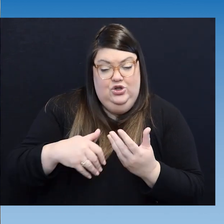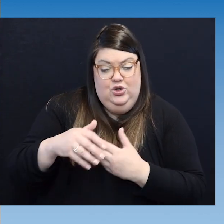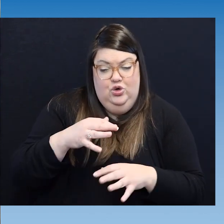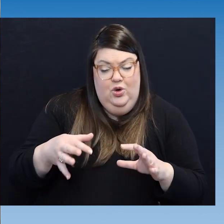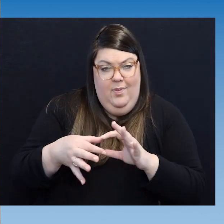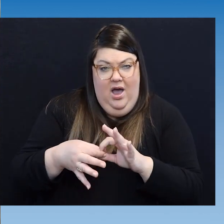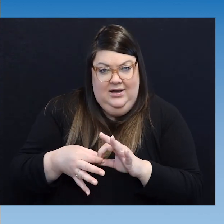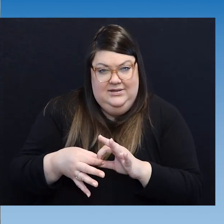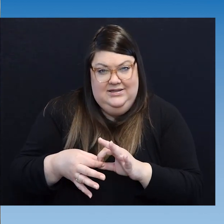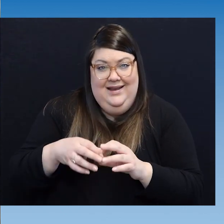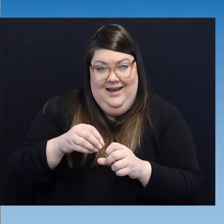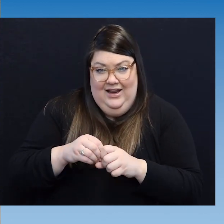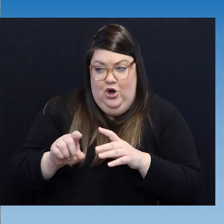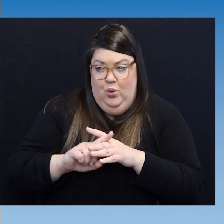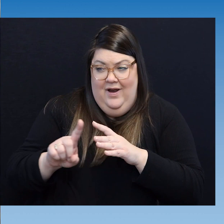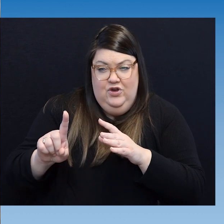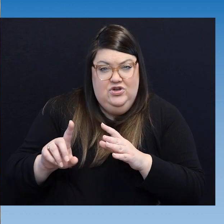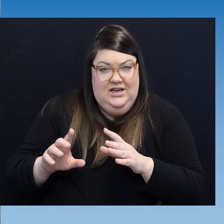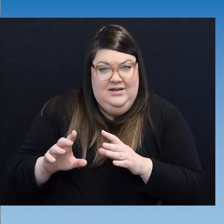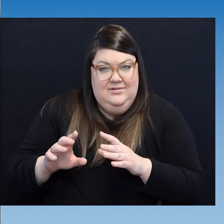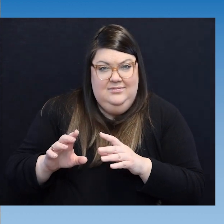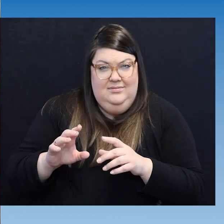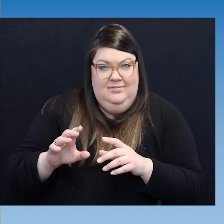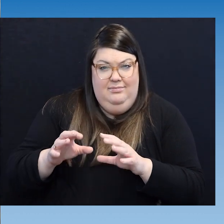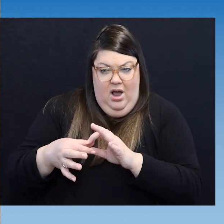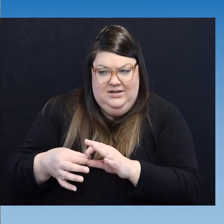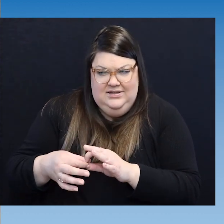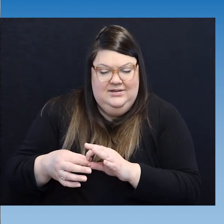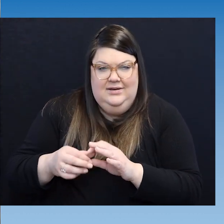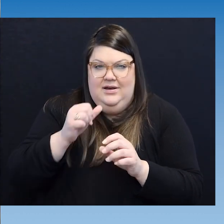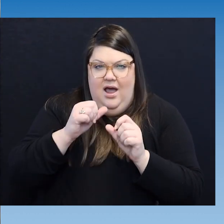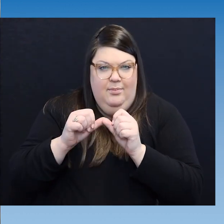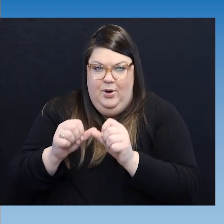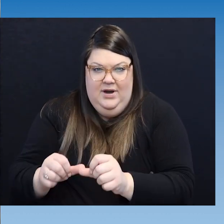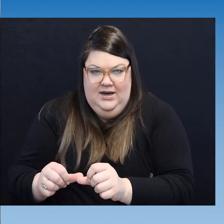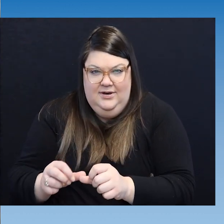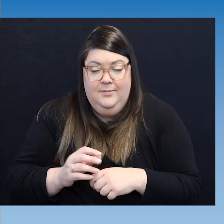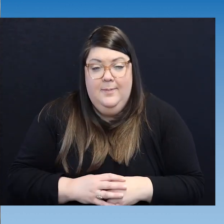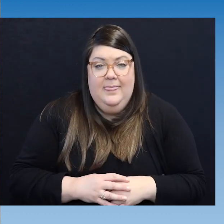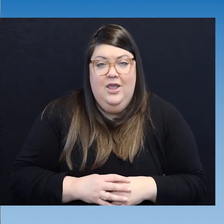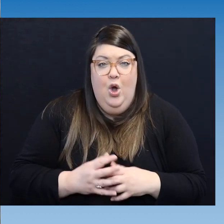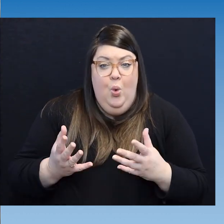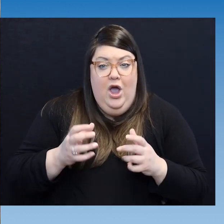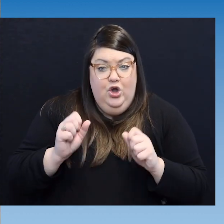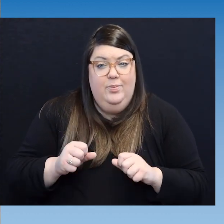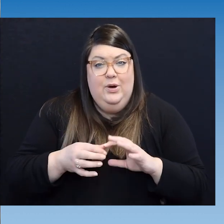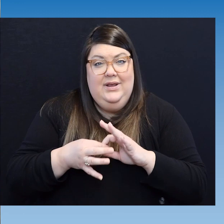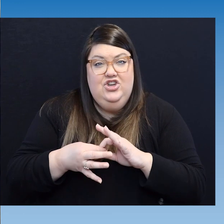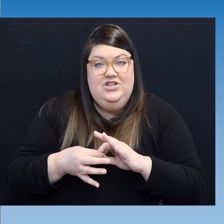refugees communities impermanent, and that what could become lasting relationships end up instead to just